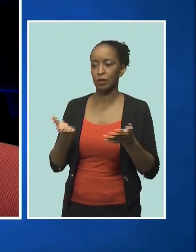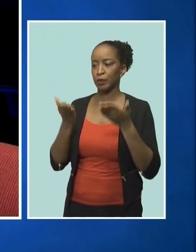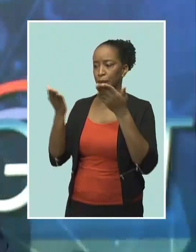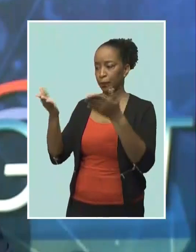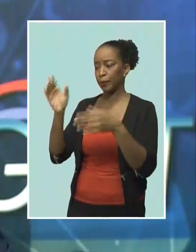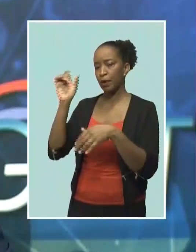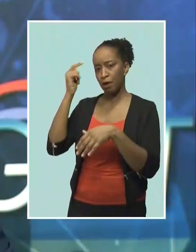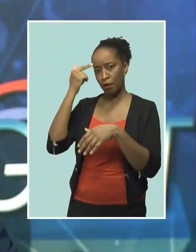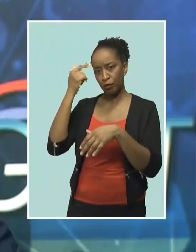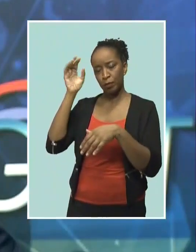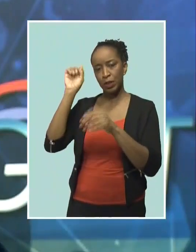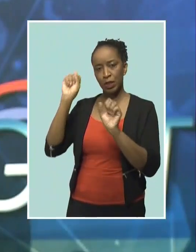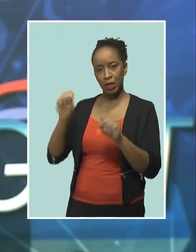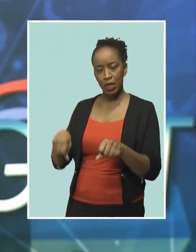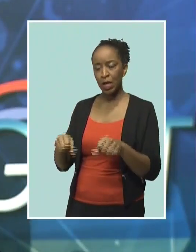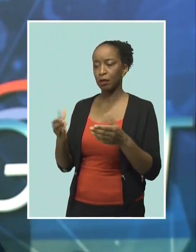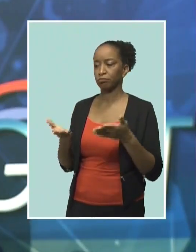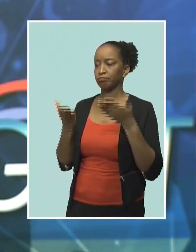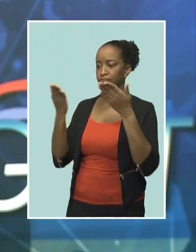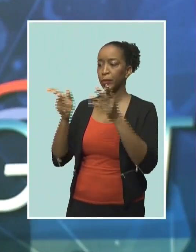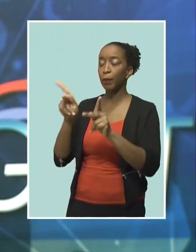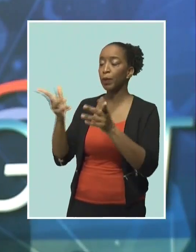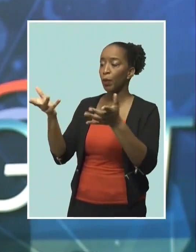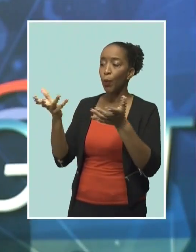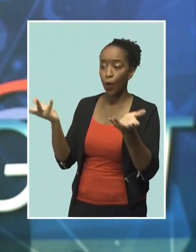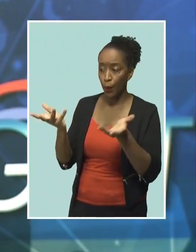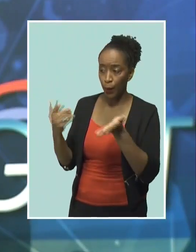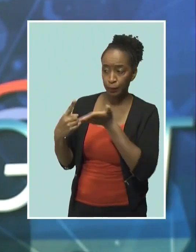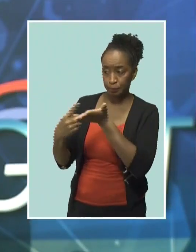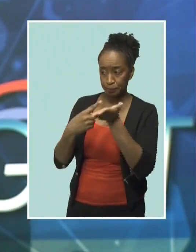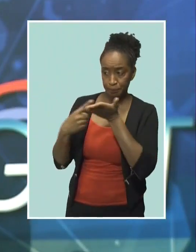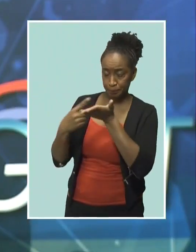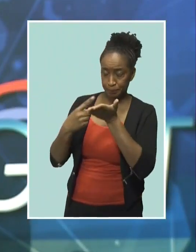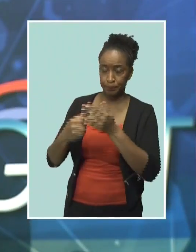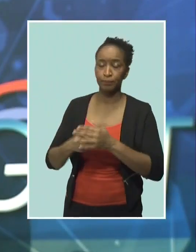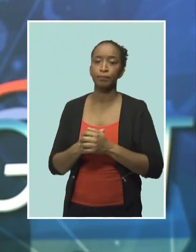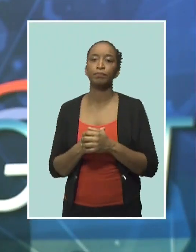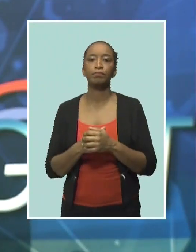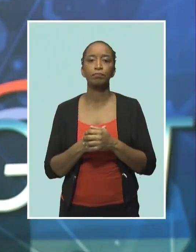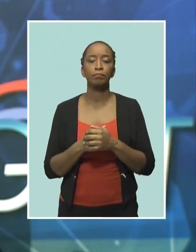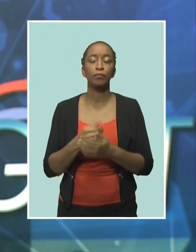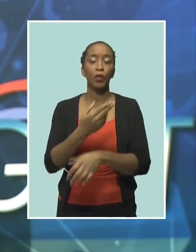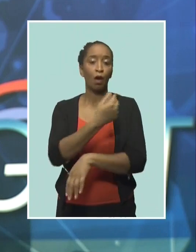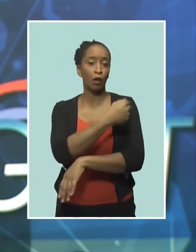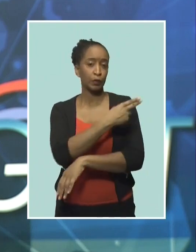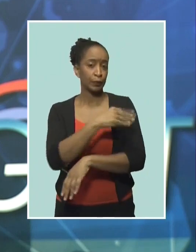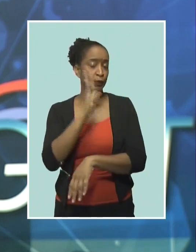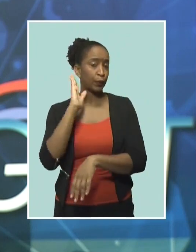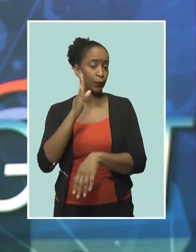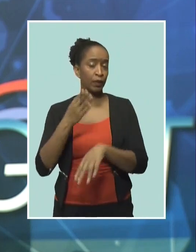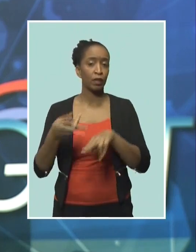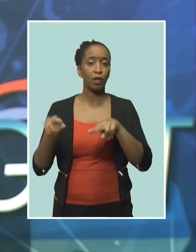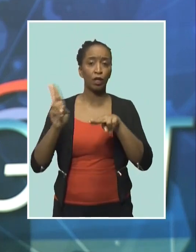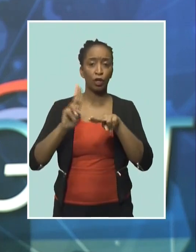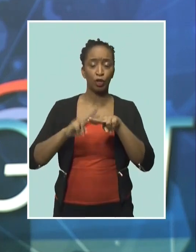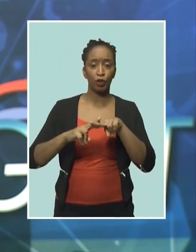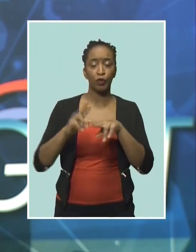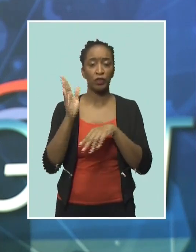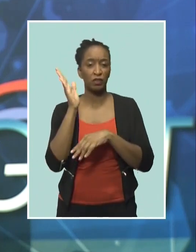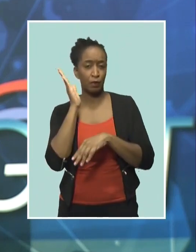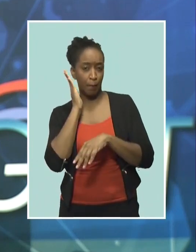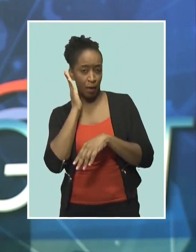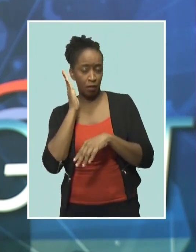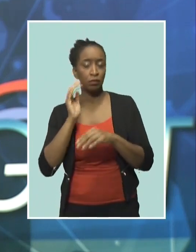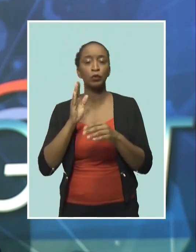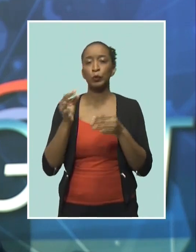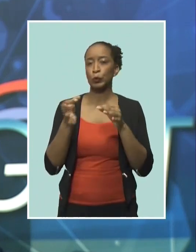case. The Queen Elizabeth Hospital will be expanding its bed capacity soon. Bed manager Monique Edwards says